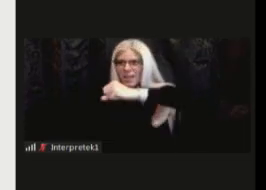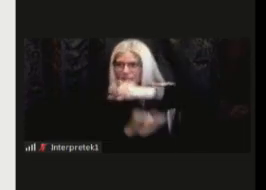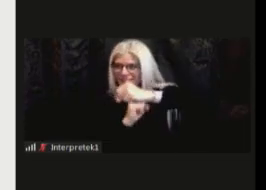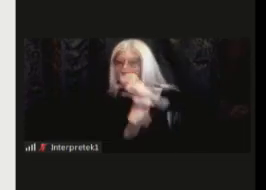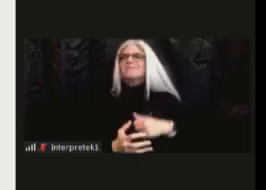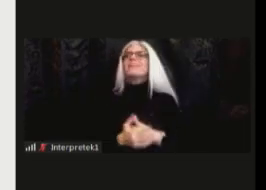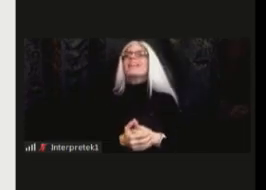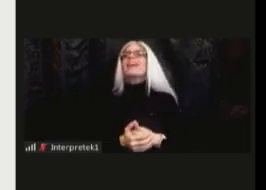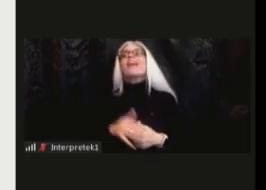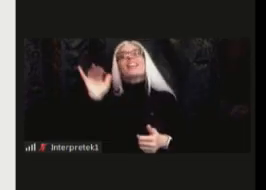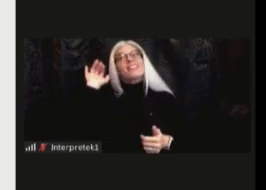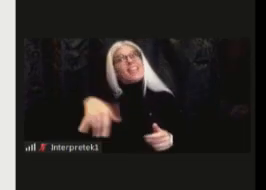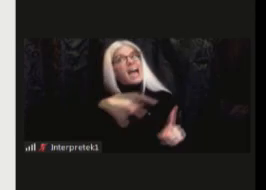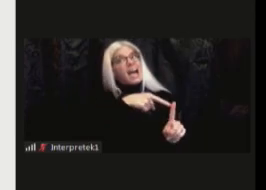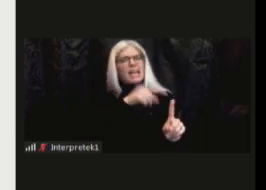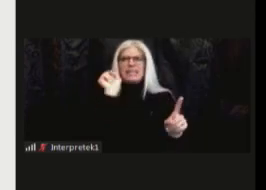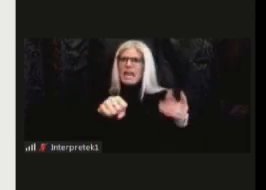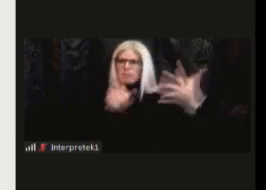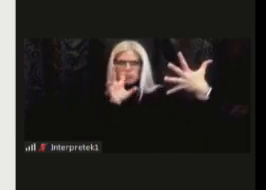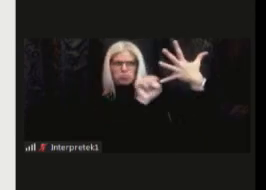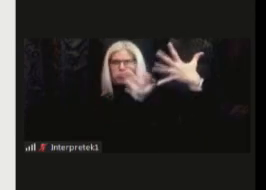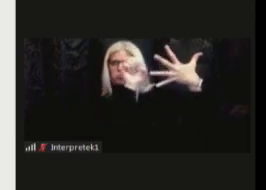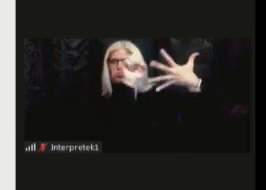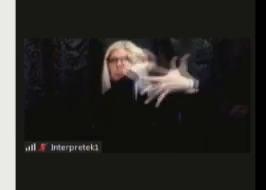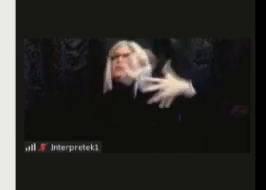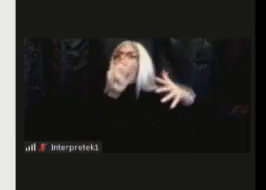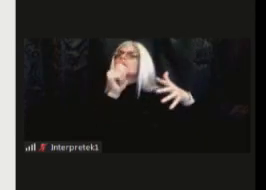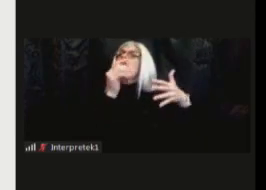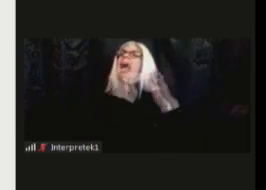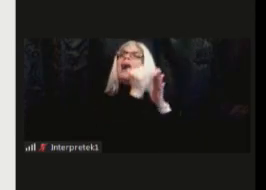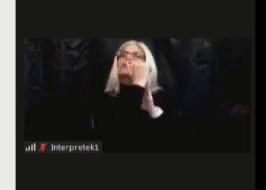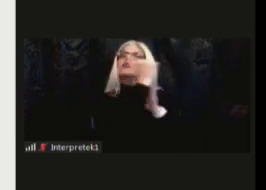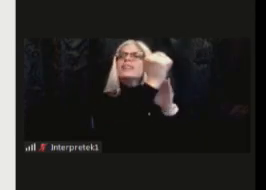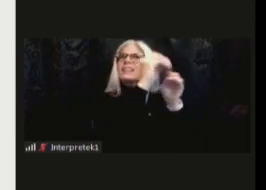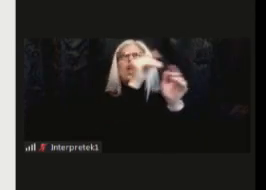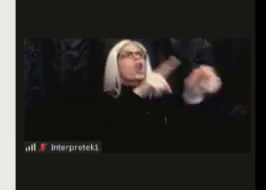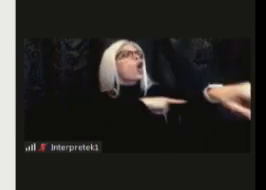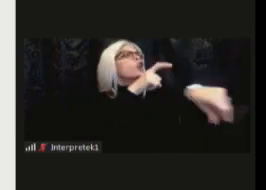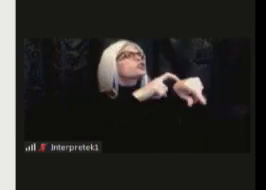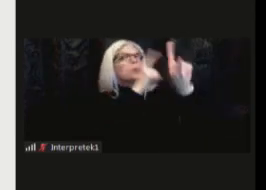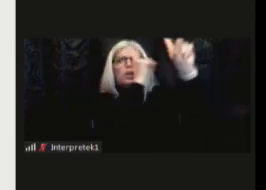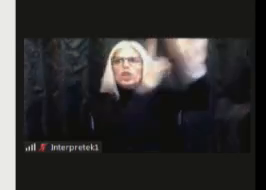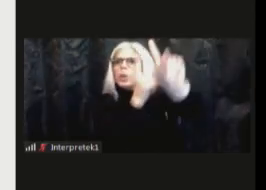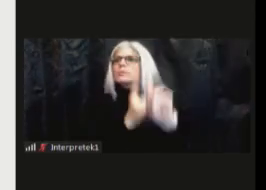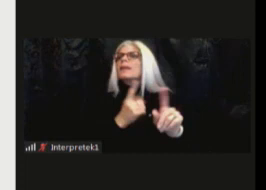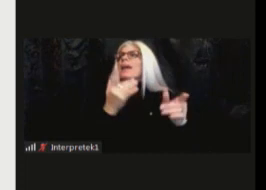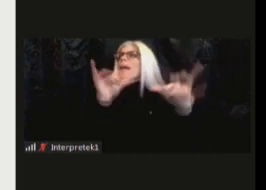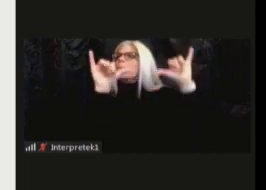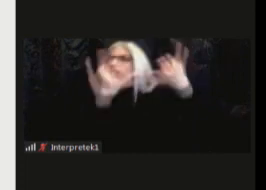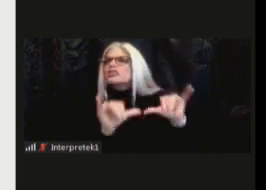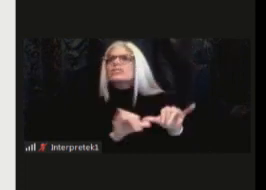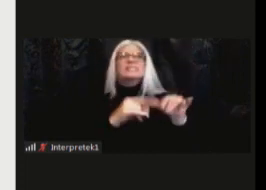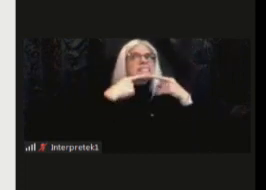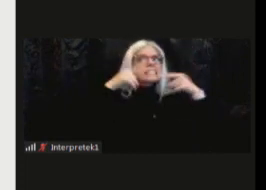can outline data-driven long-term goals while considering key components such as measures of success and